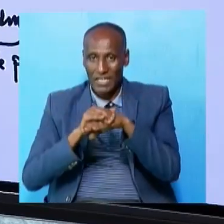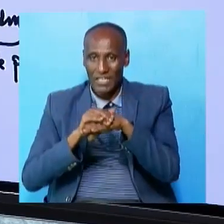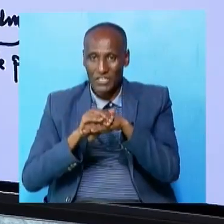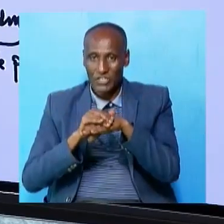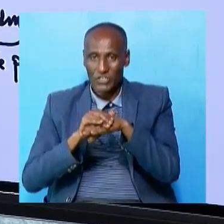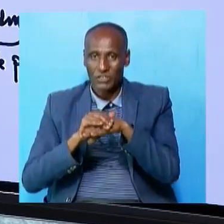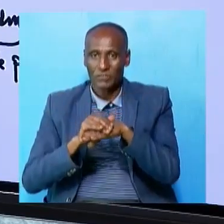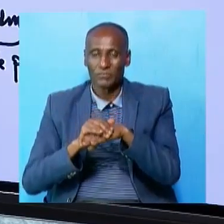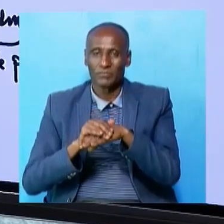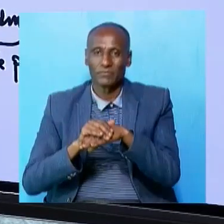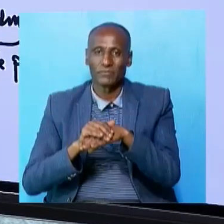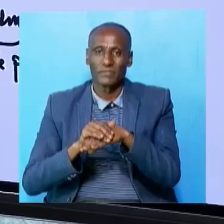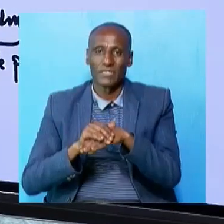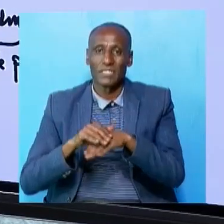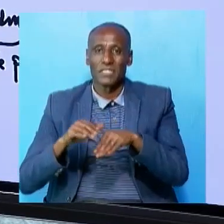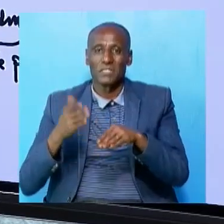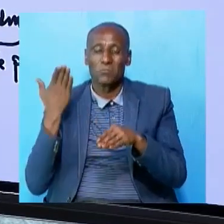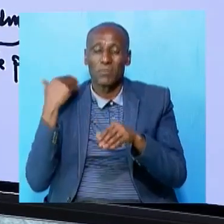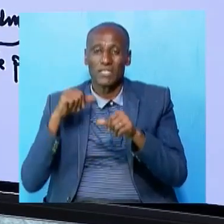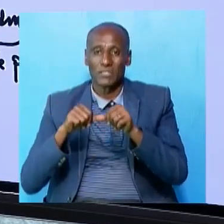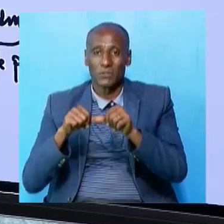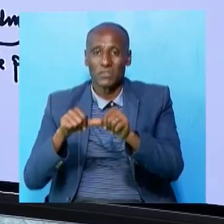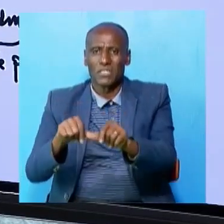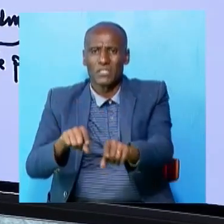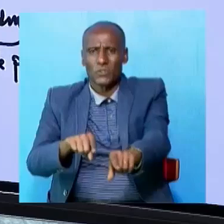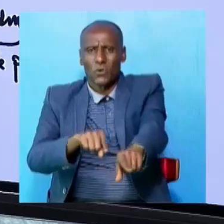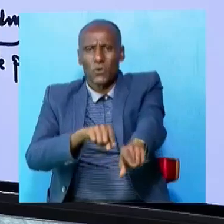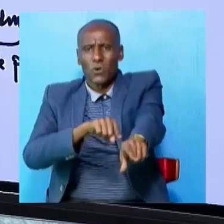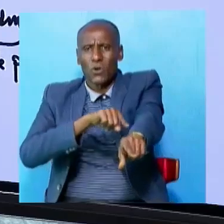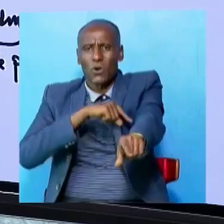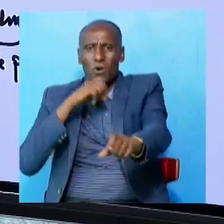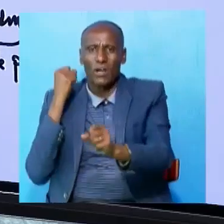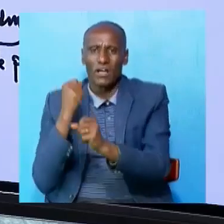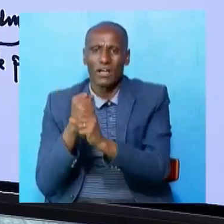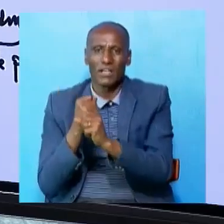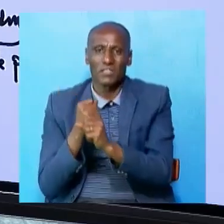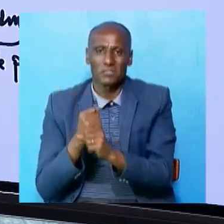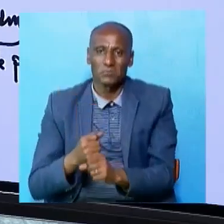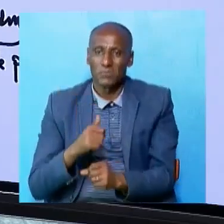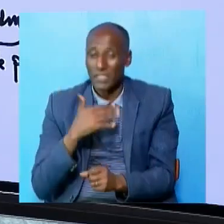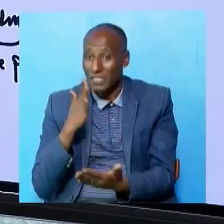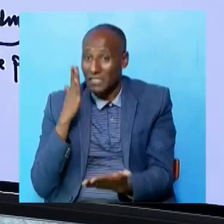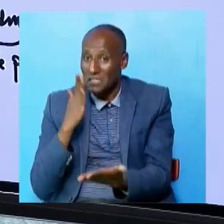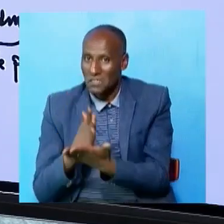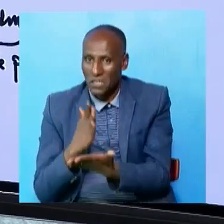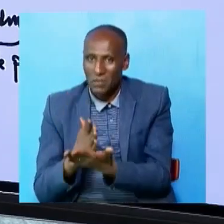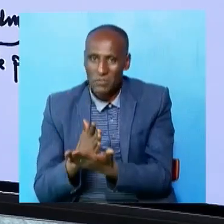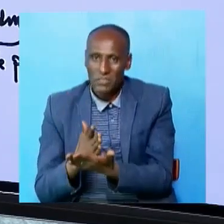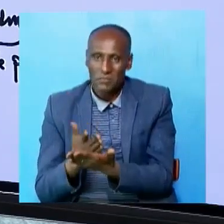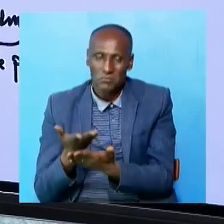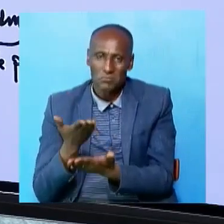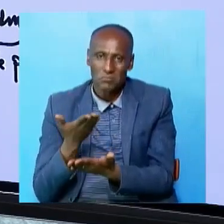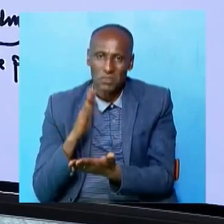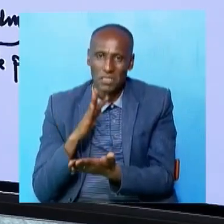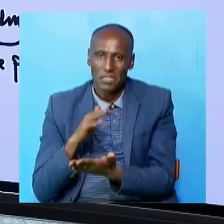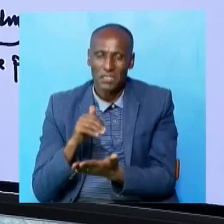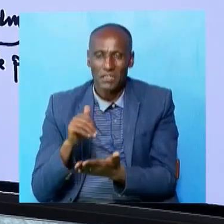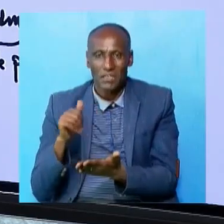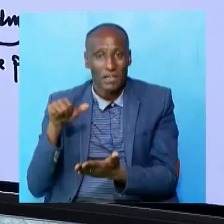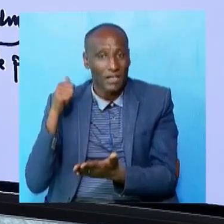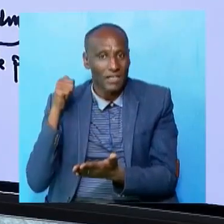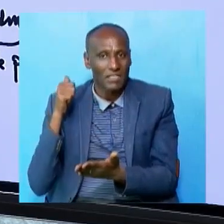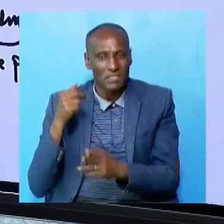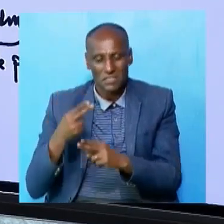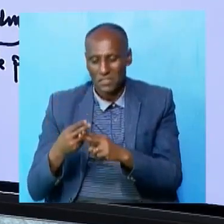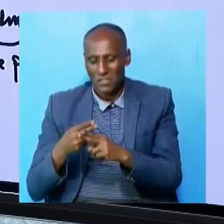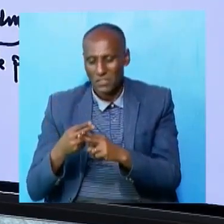action, and then this long action interrupted by another action, another short action.